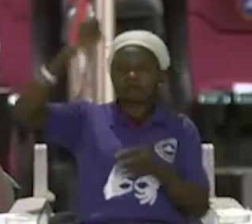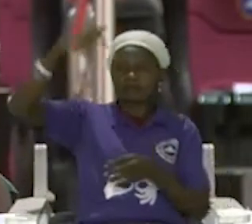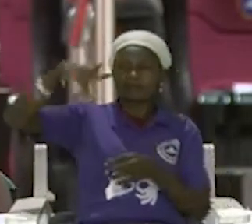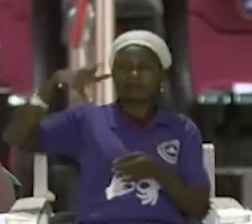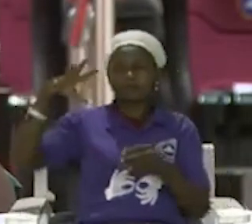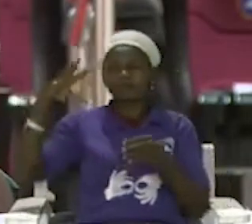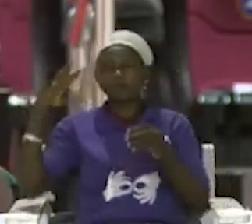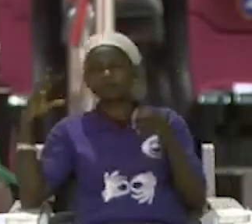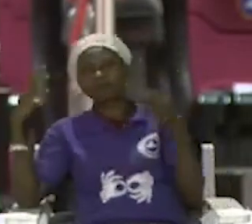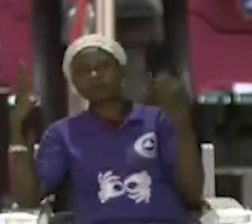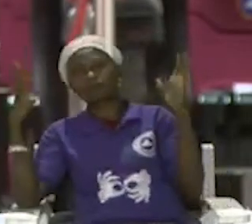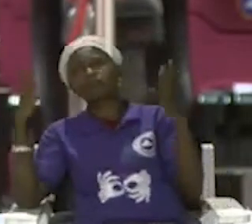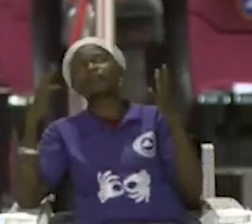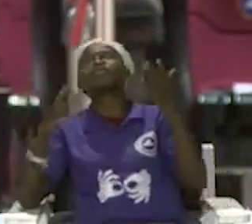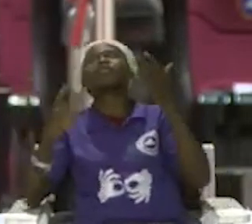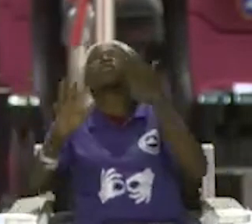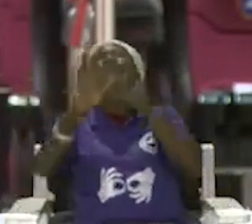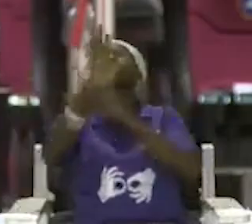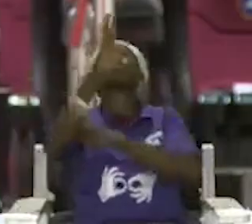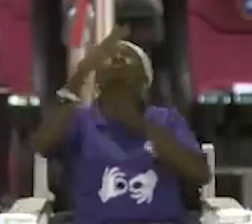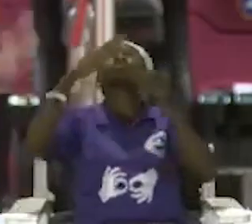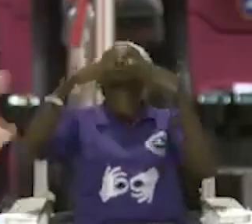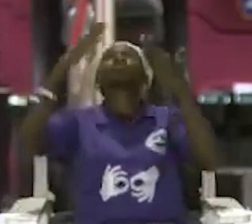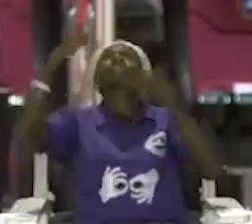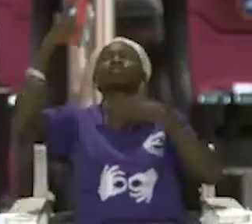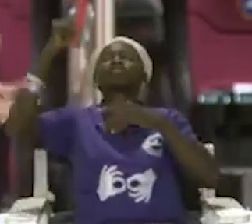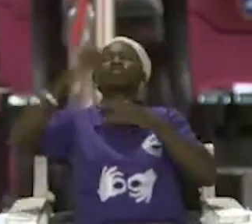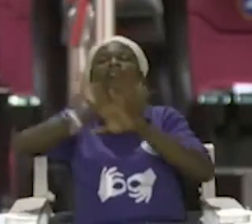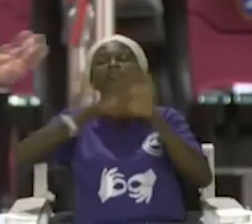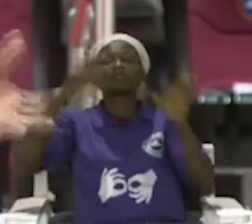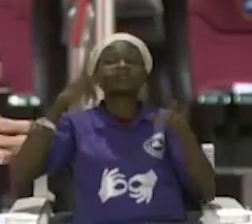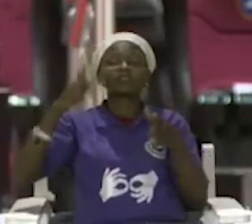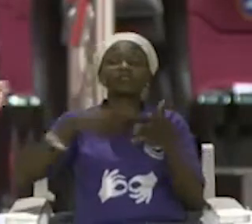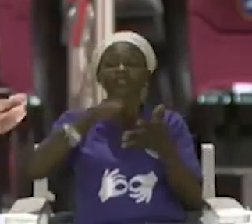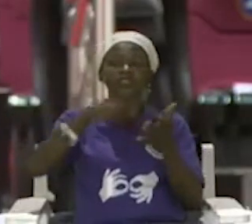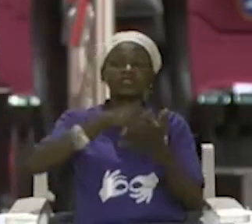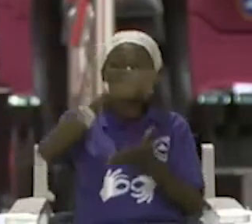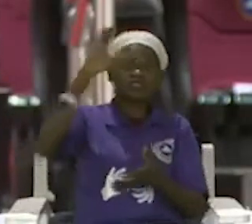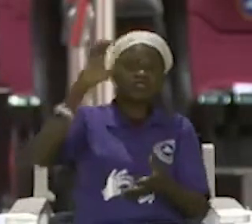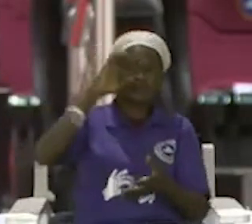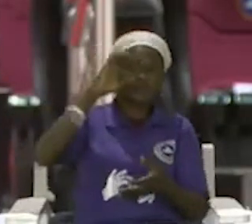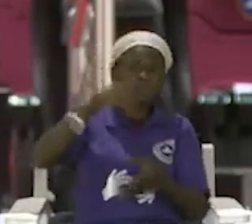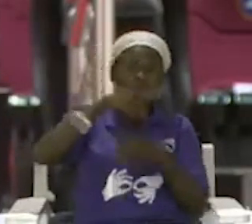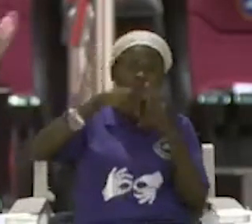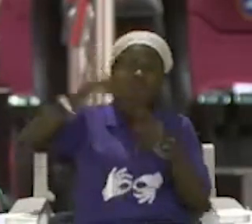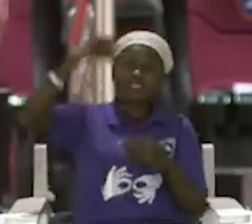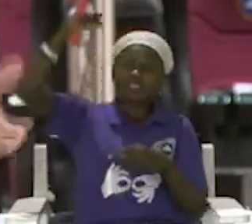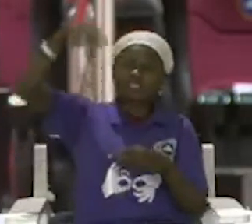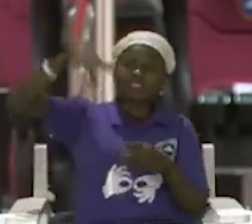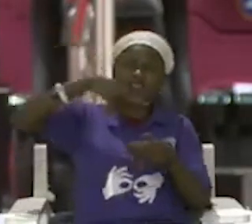Well, Lord, thank you. I didn't see this moon when the light went out, but